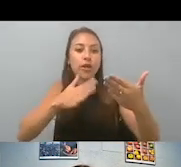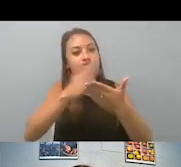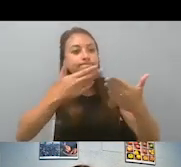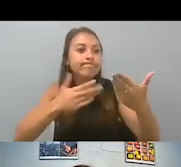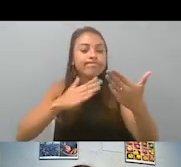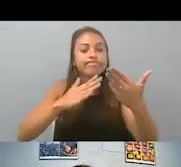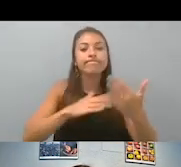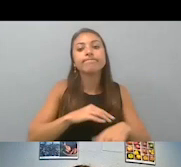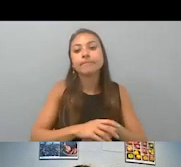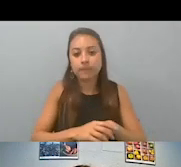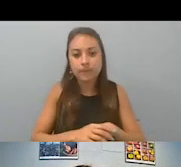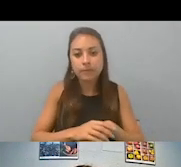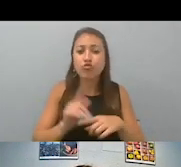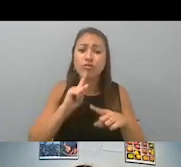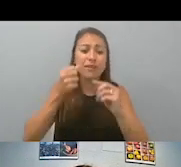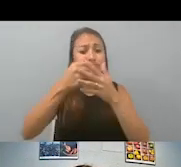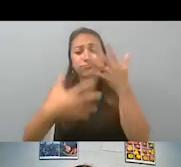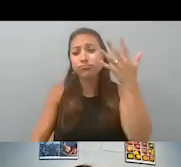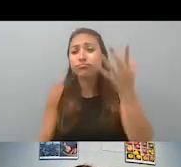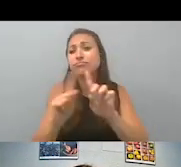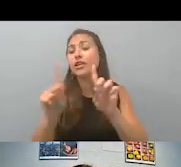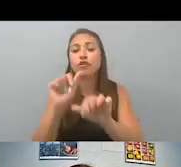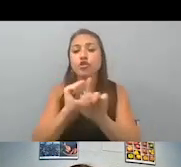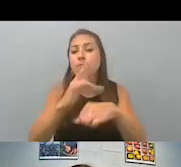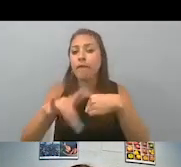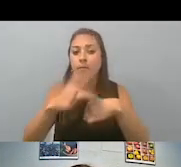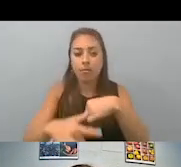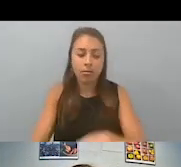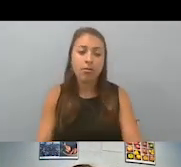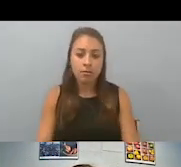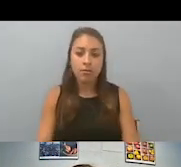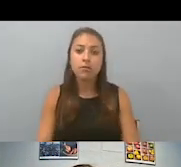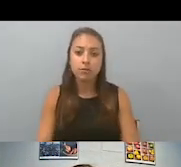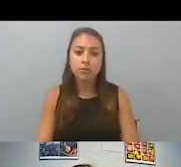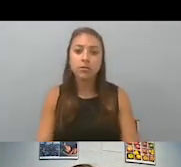retail outlets. There's really endless possibility. We, when we're during peak